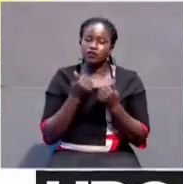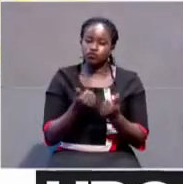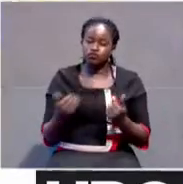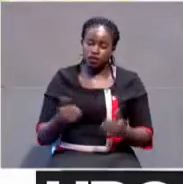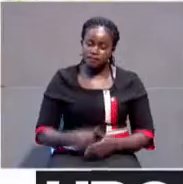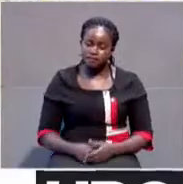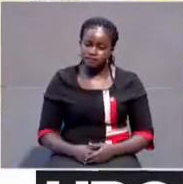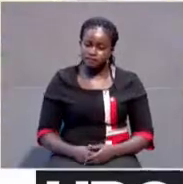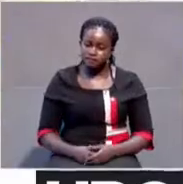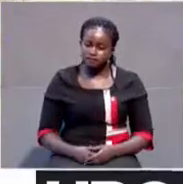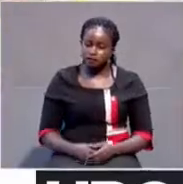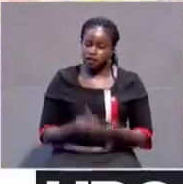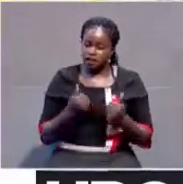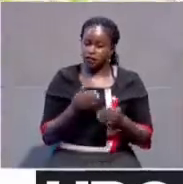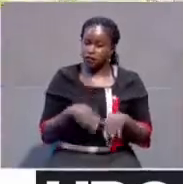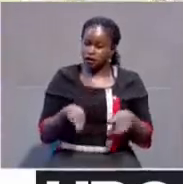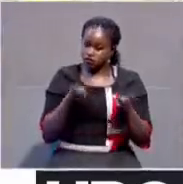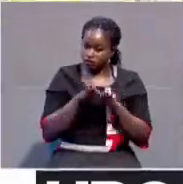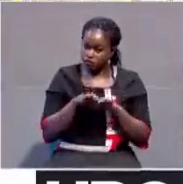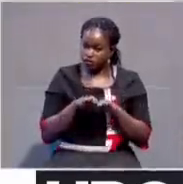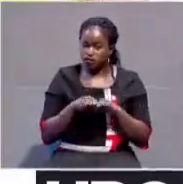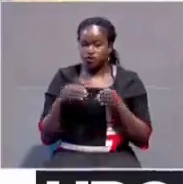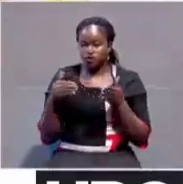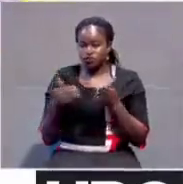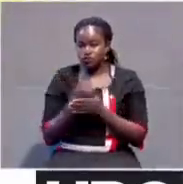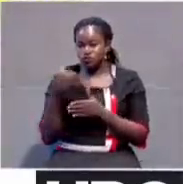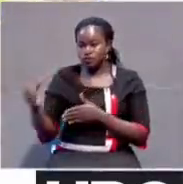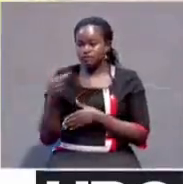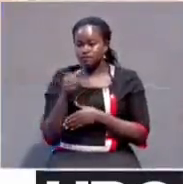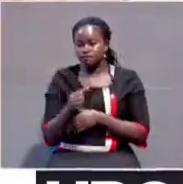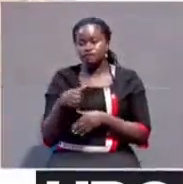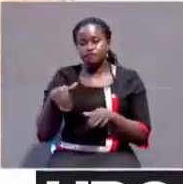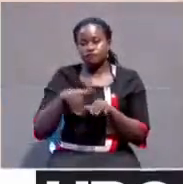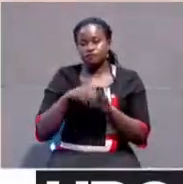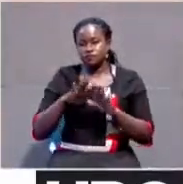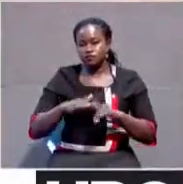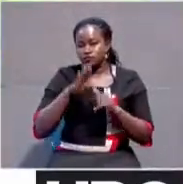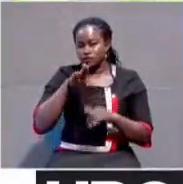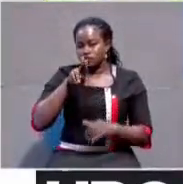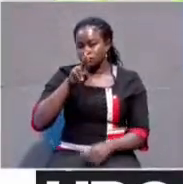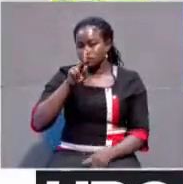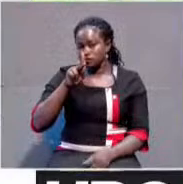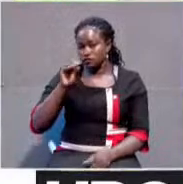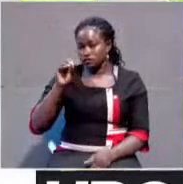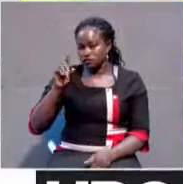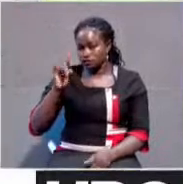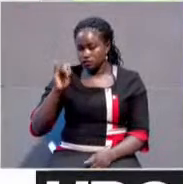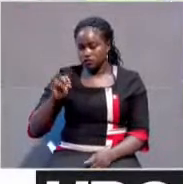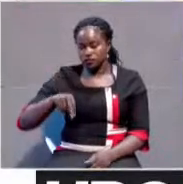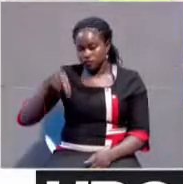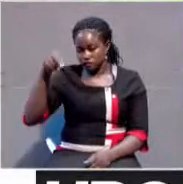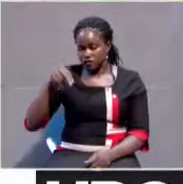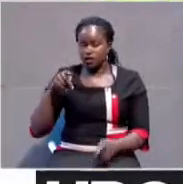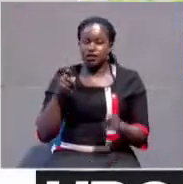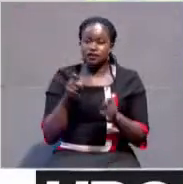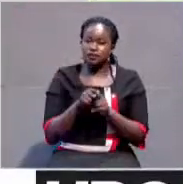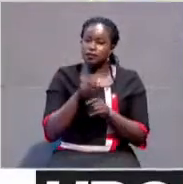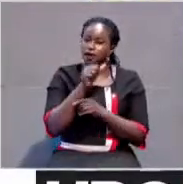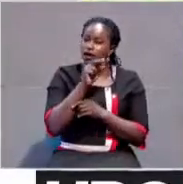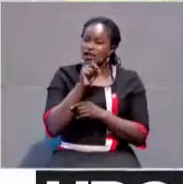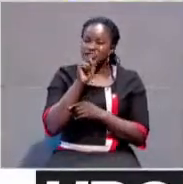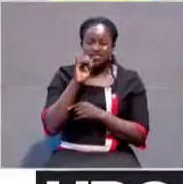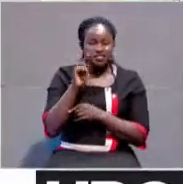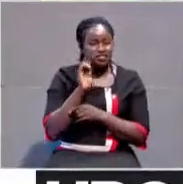In agreement with newly elected Member of Parliament for Bukoli North, Anita discourages